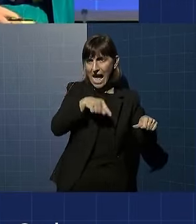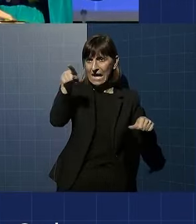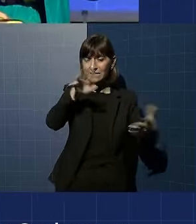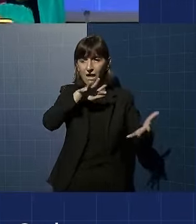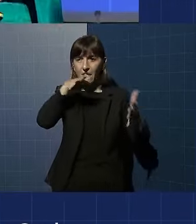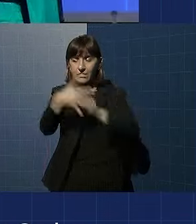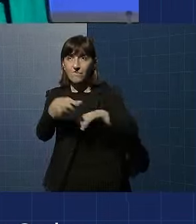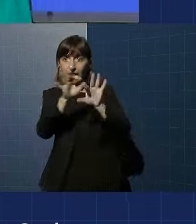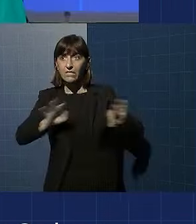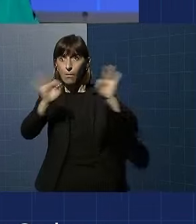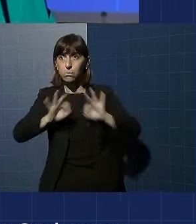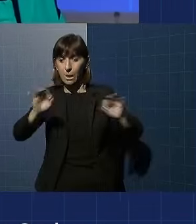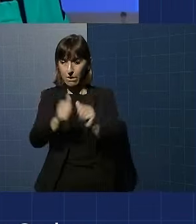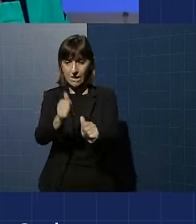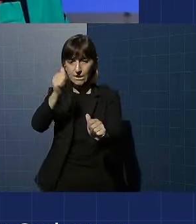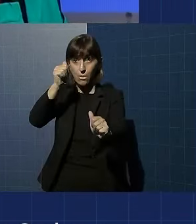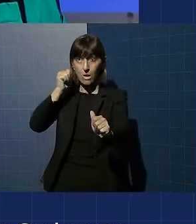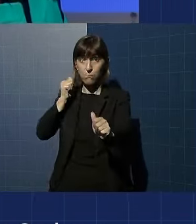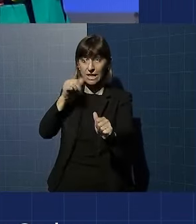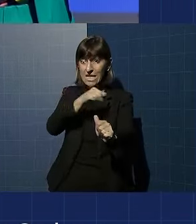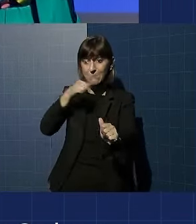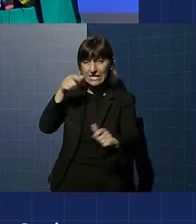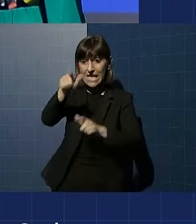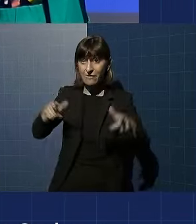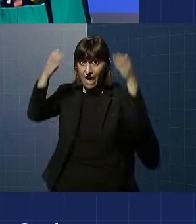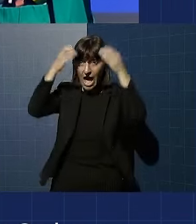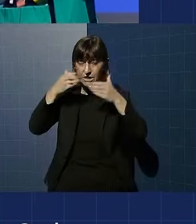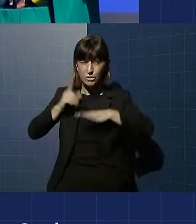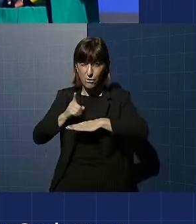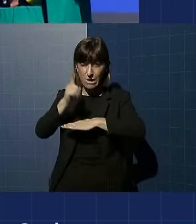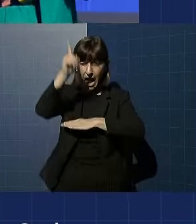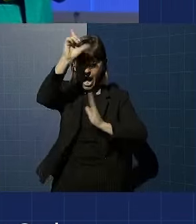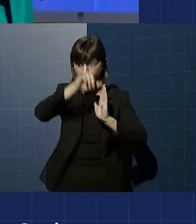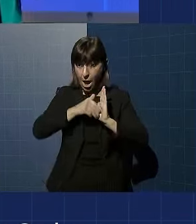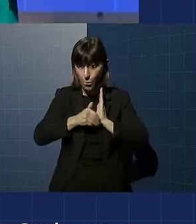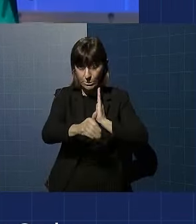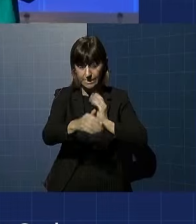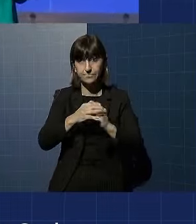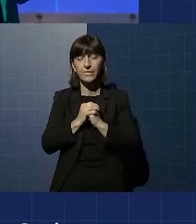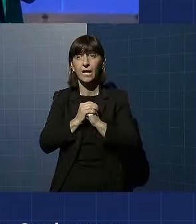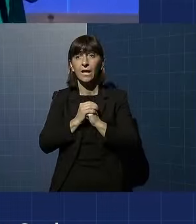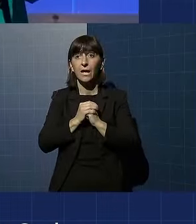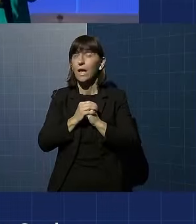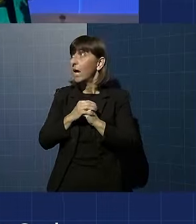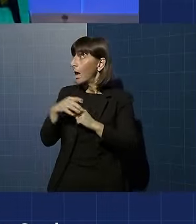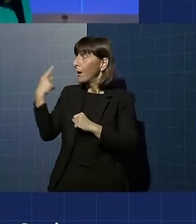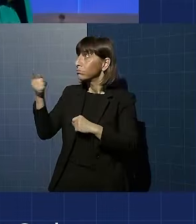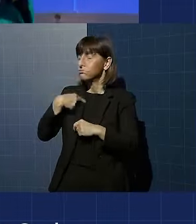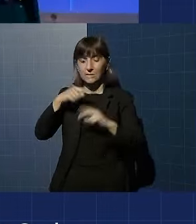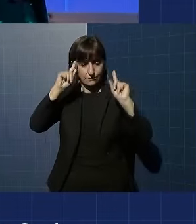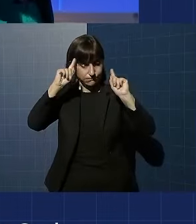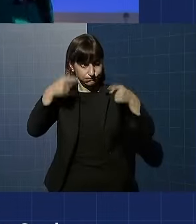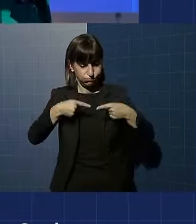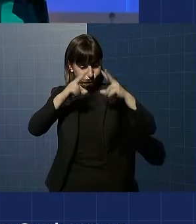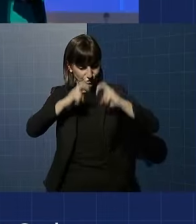Another experiment, this is actually one that I've done research on myself, is looking at the brain in space.